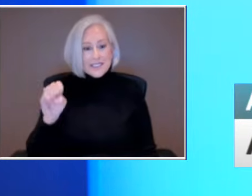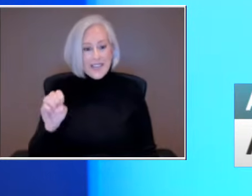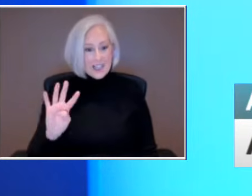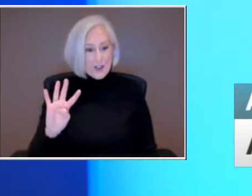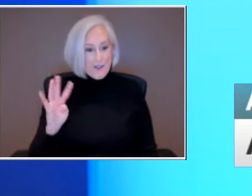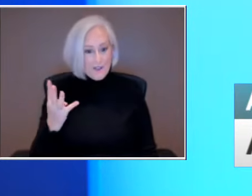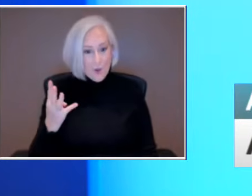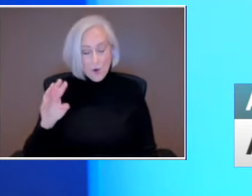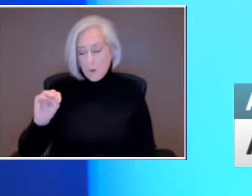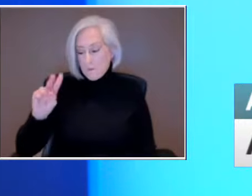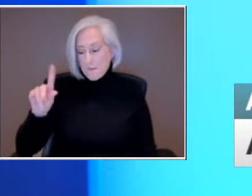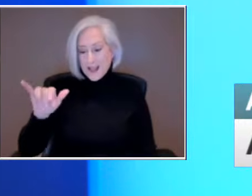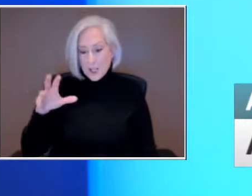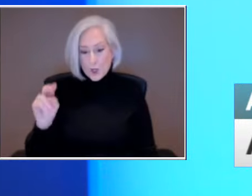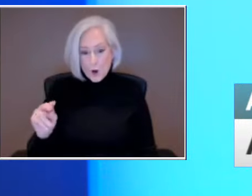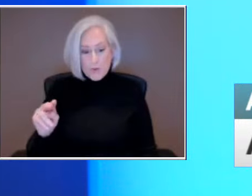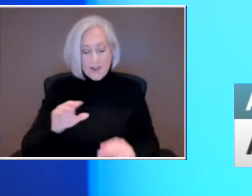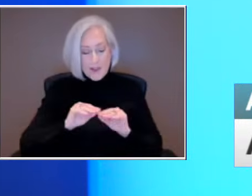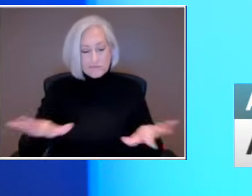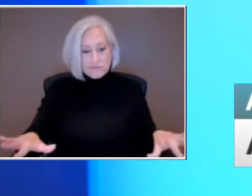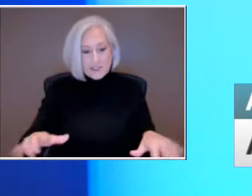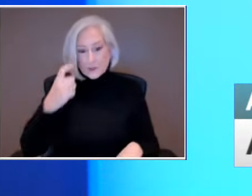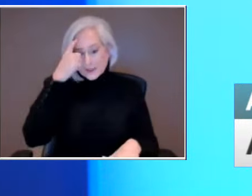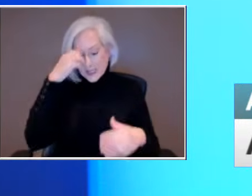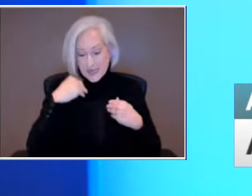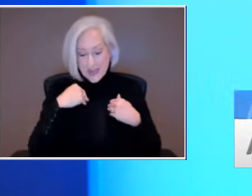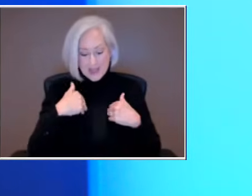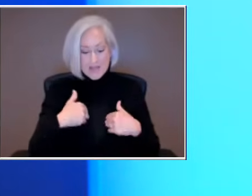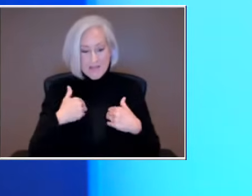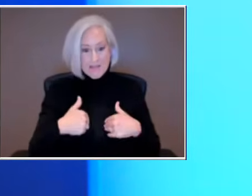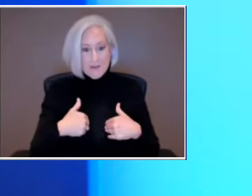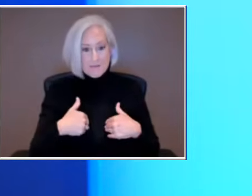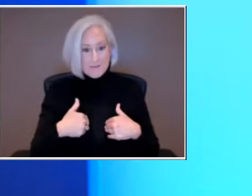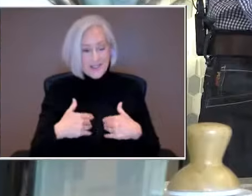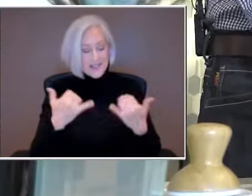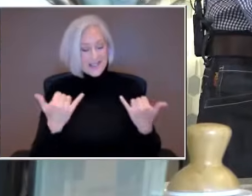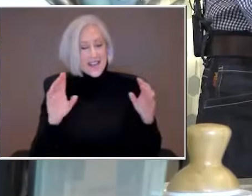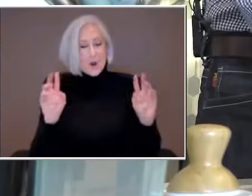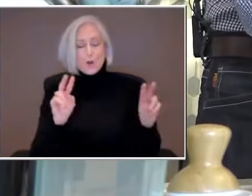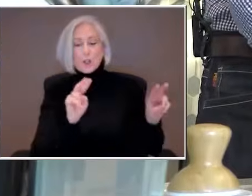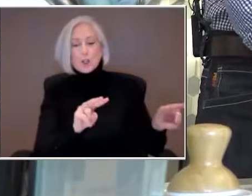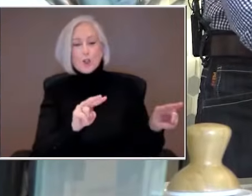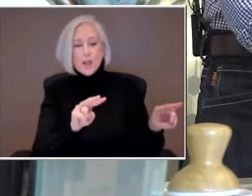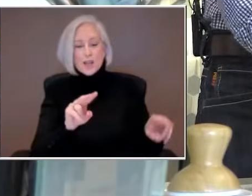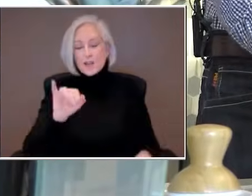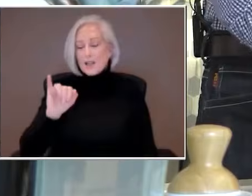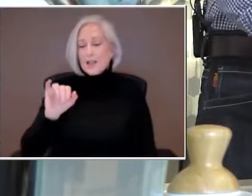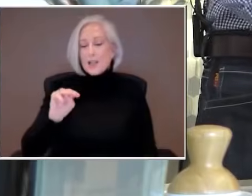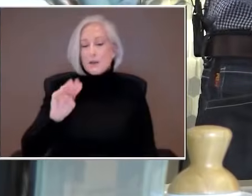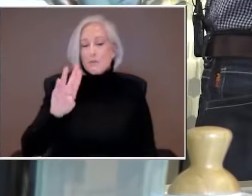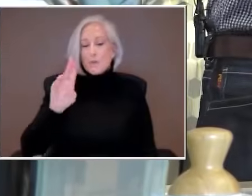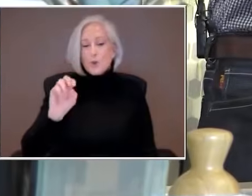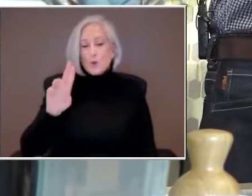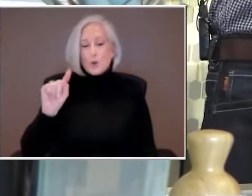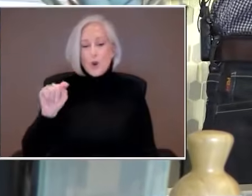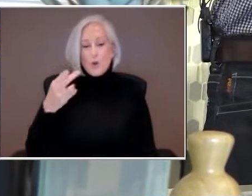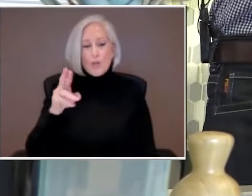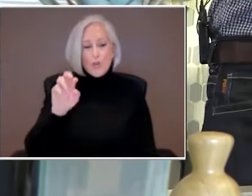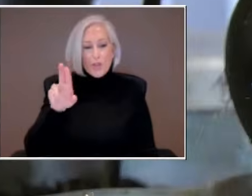now promising immunotherapy. Jessica Lovell shows us. Jim Ondick is no stranger